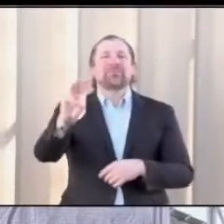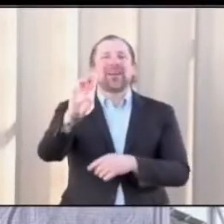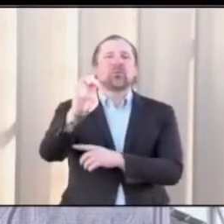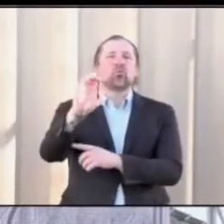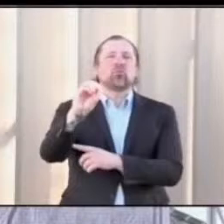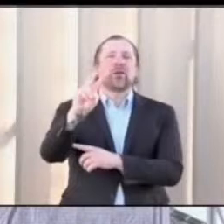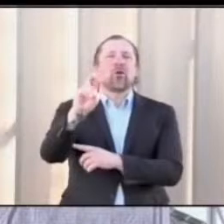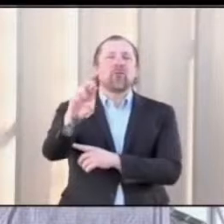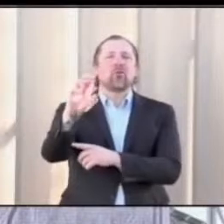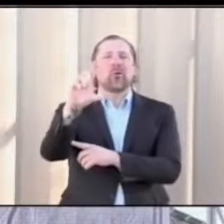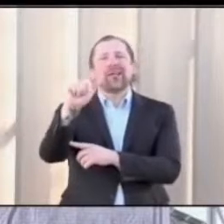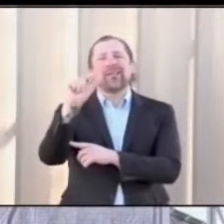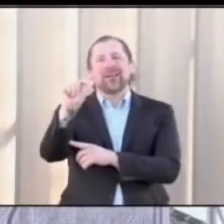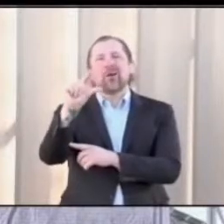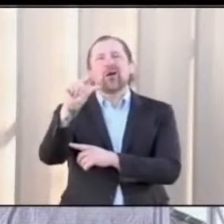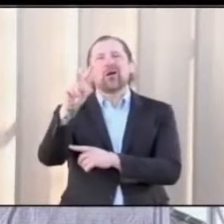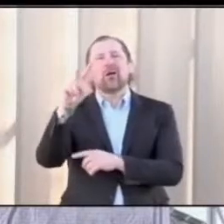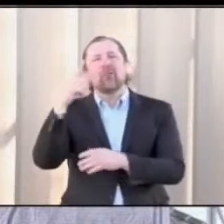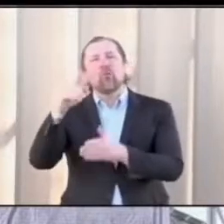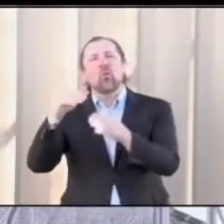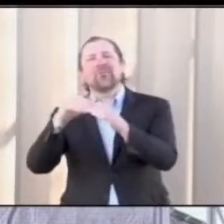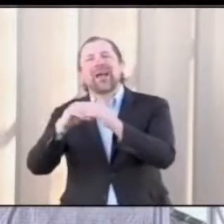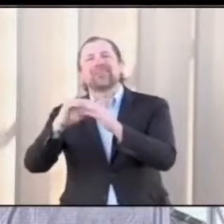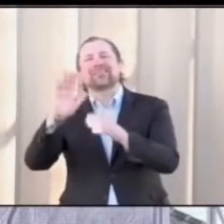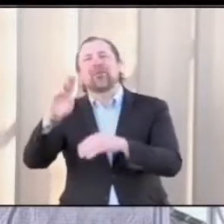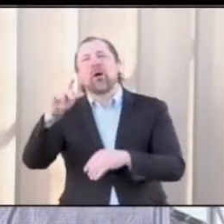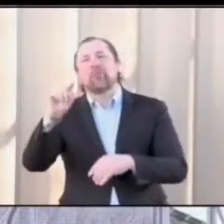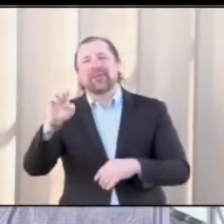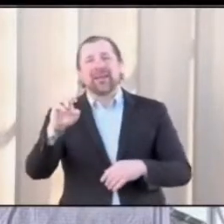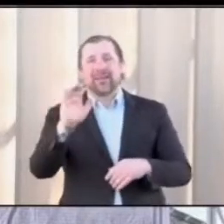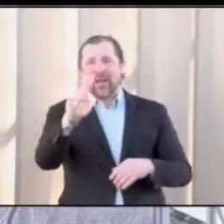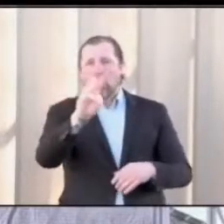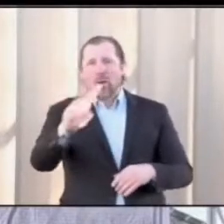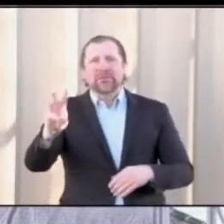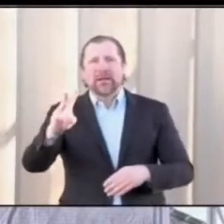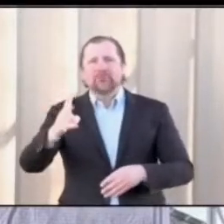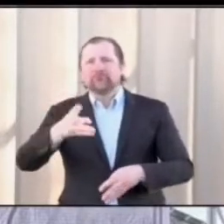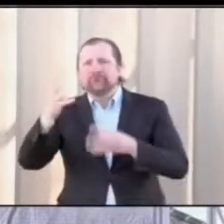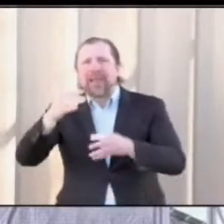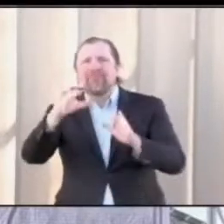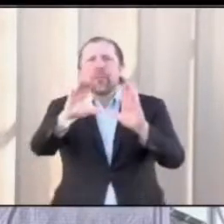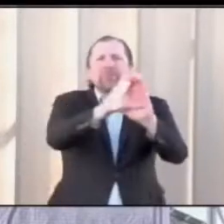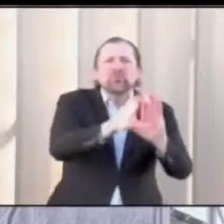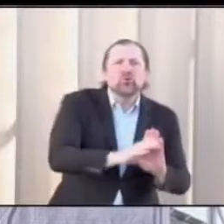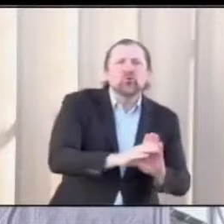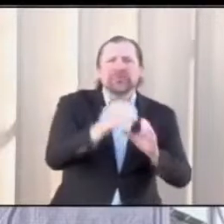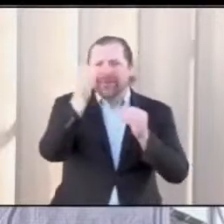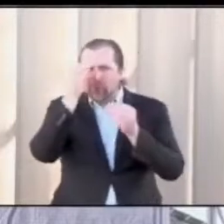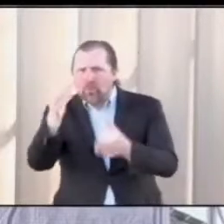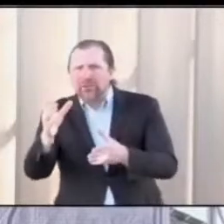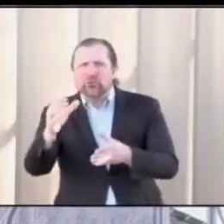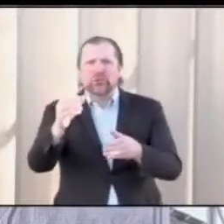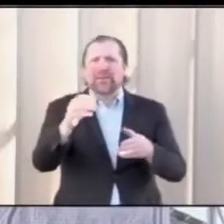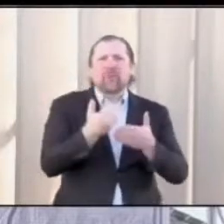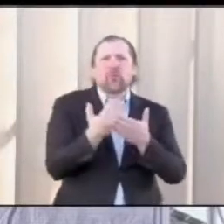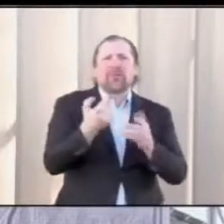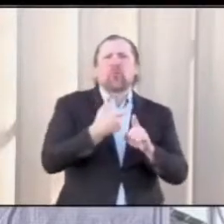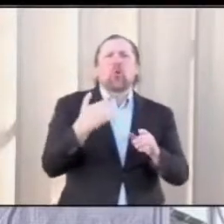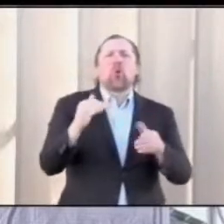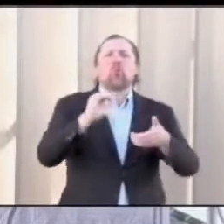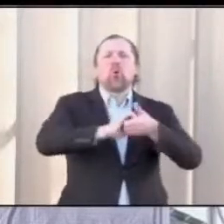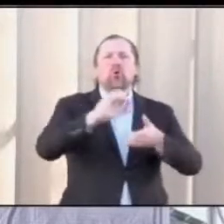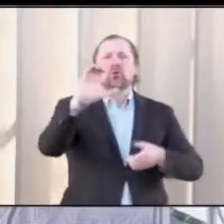recoverla.gov to access updates. This website is being updated with photos of properties as our partners, CAL FIRE, complete